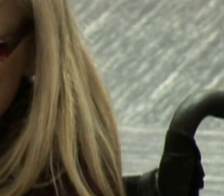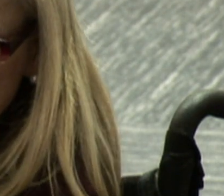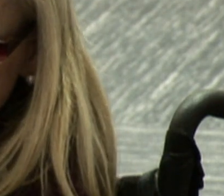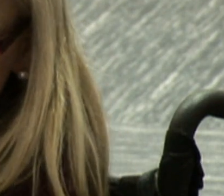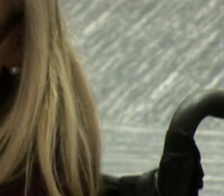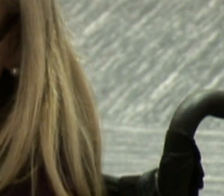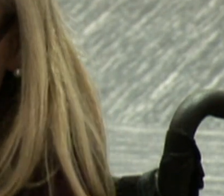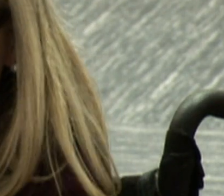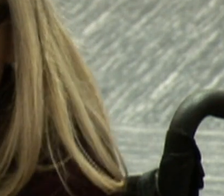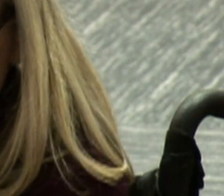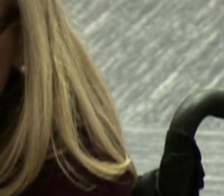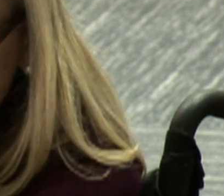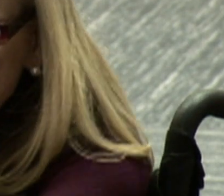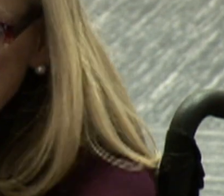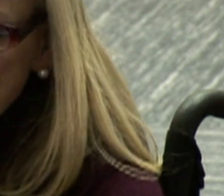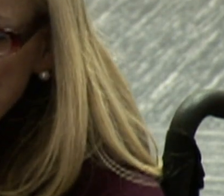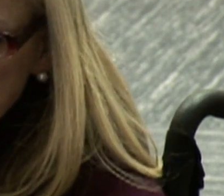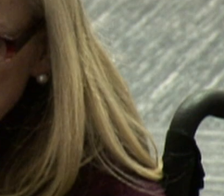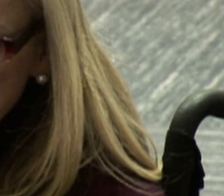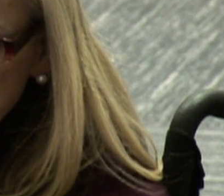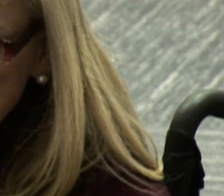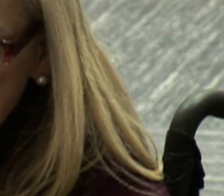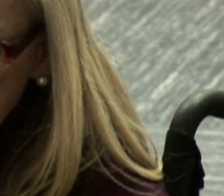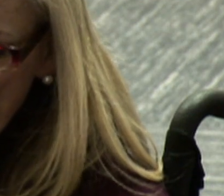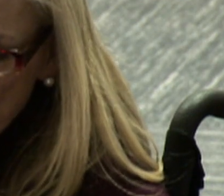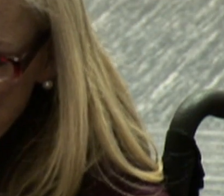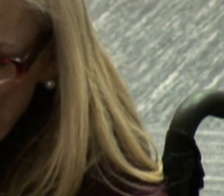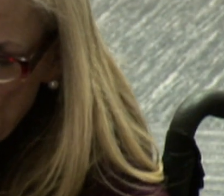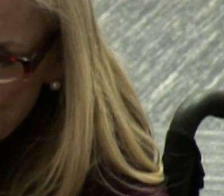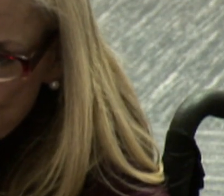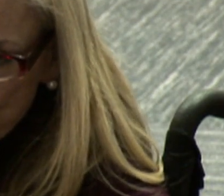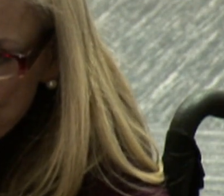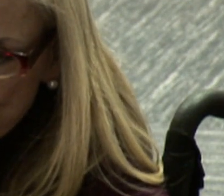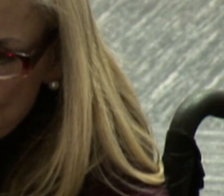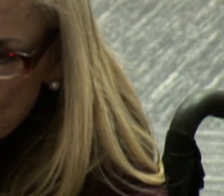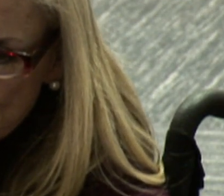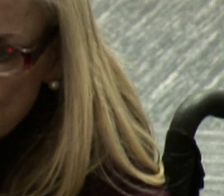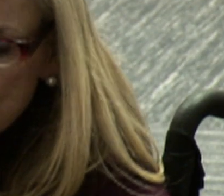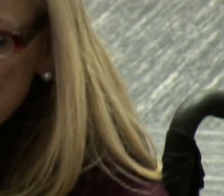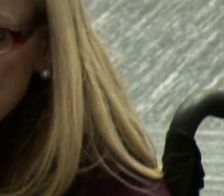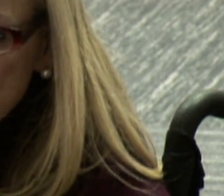part is, so why don't you give it a shot, and if it's not, I'll let you know. Okay, great.